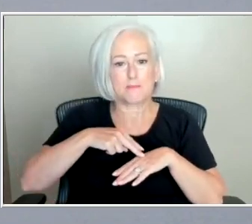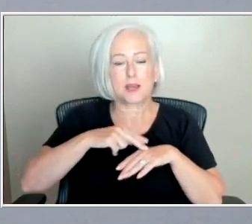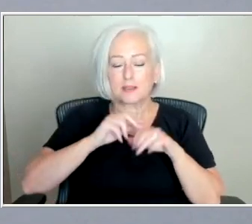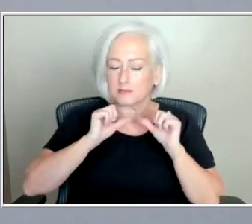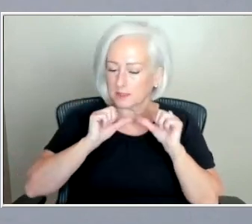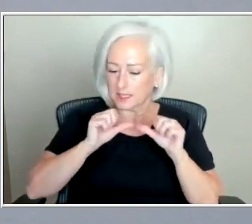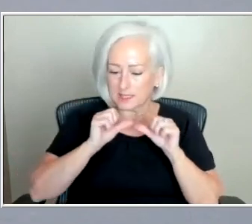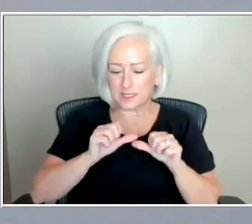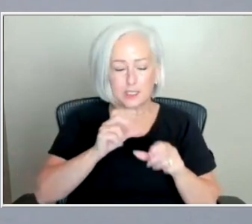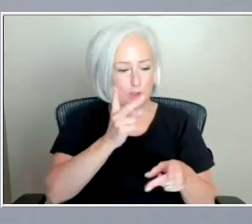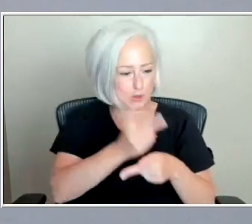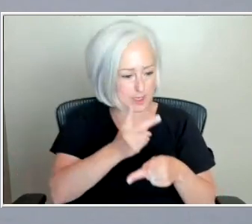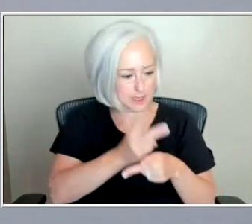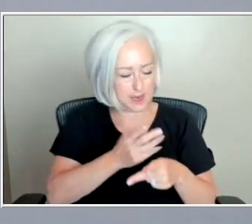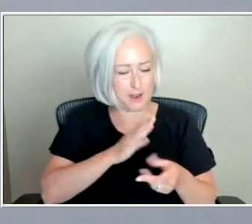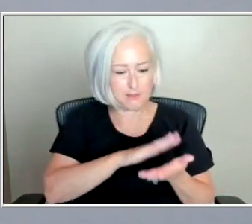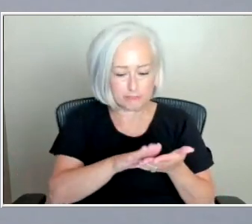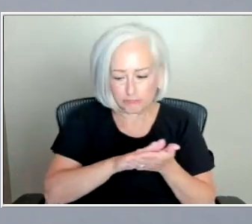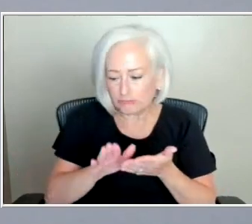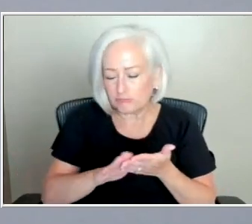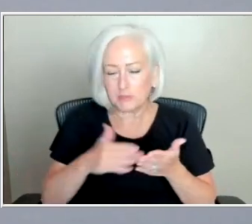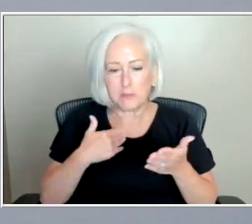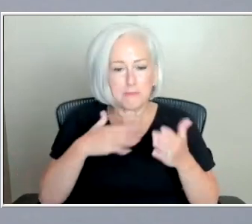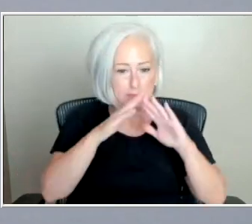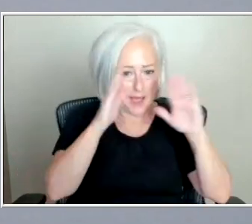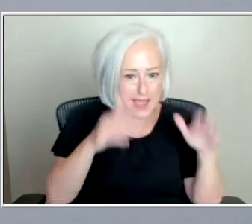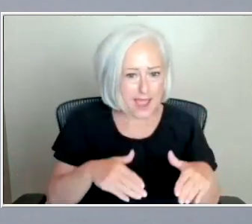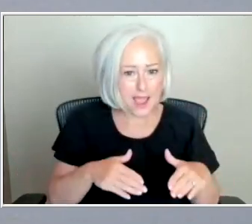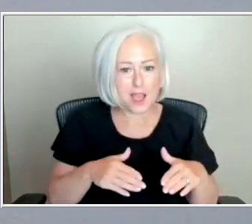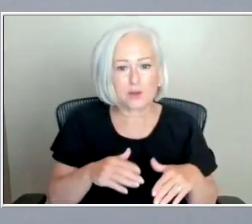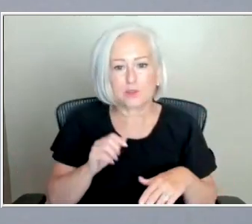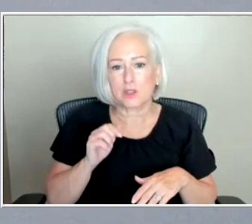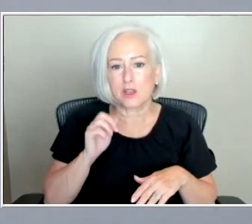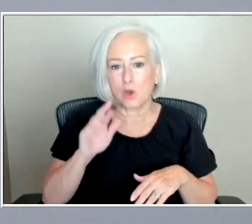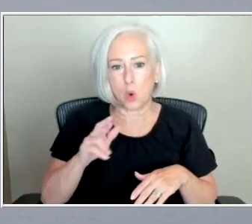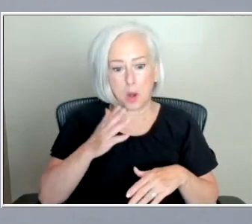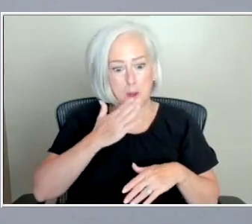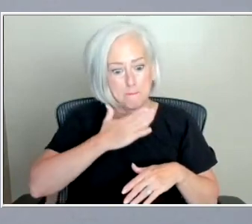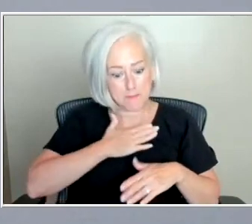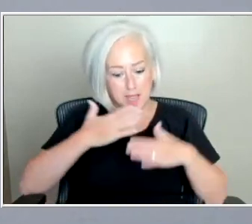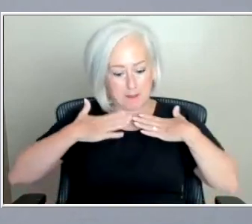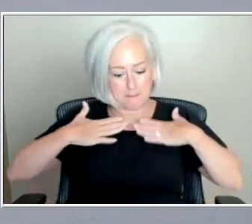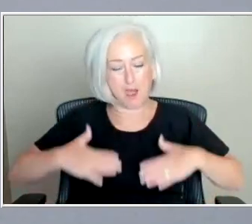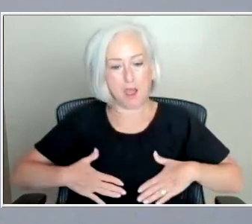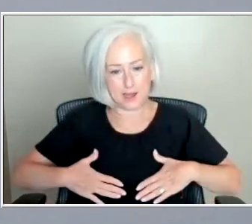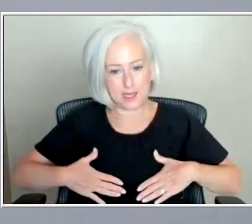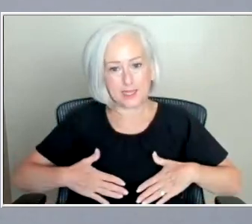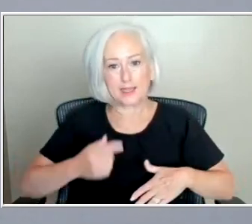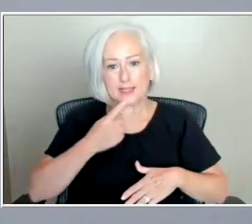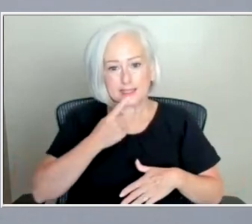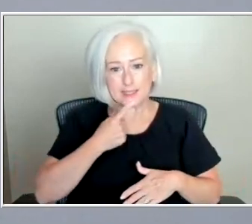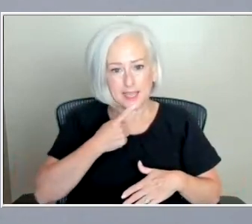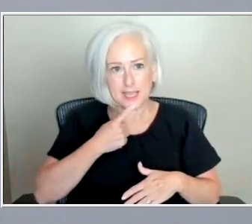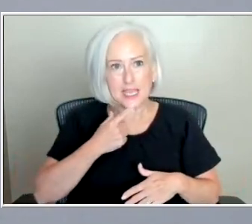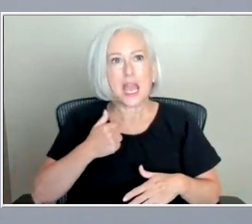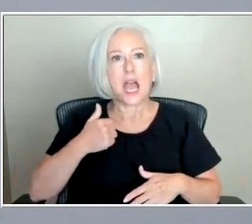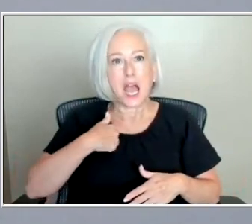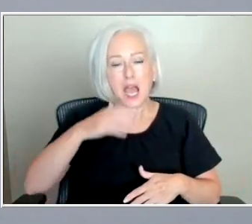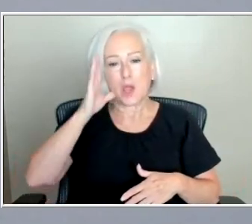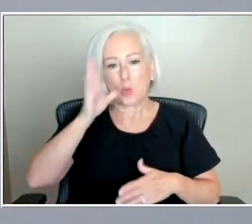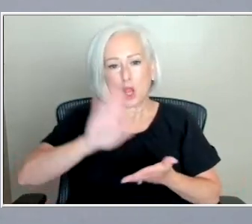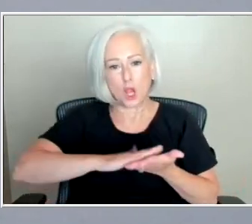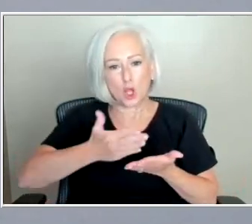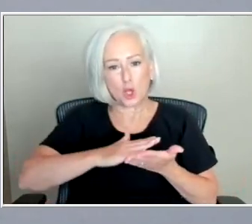of my home or continue to take care of my body and say, I'm going to cook tonight, I'm going